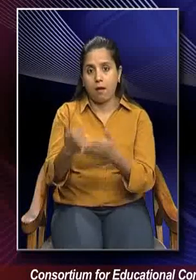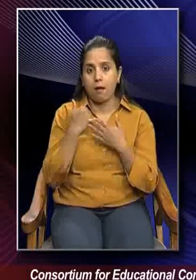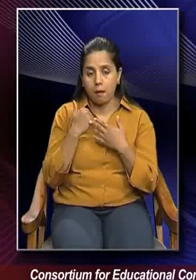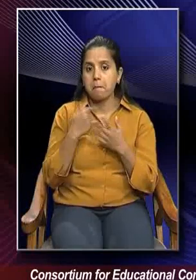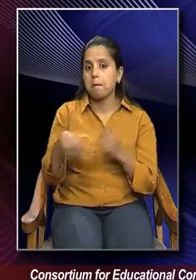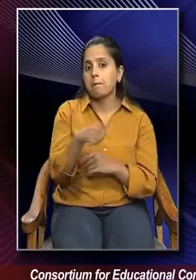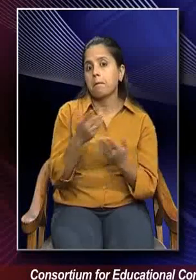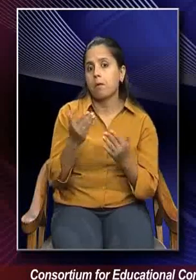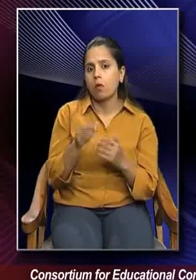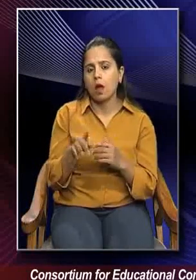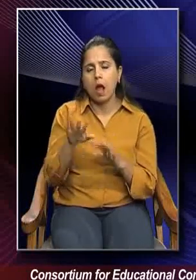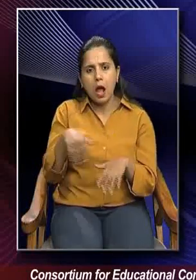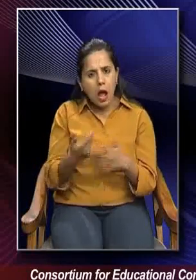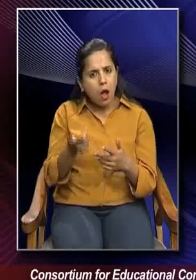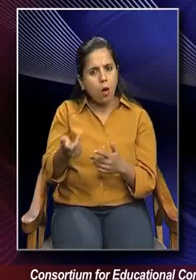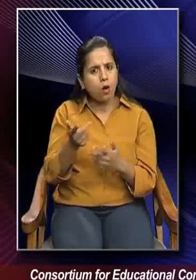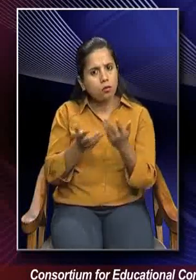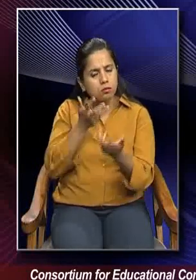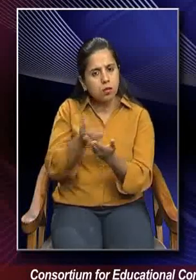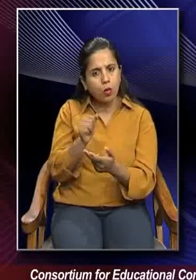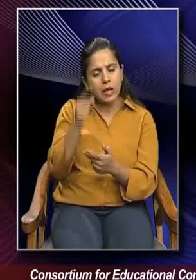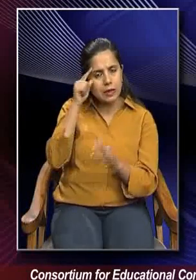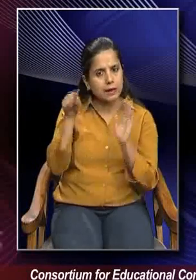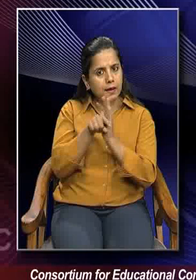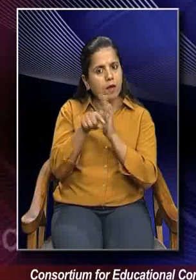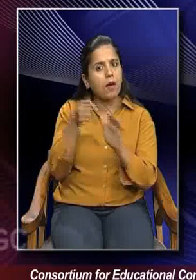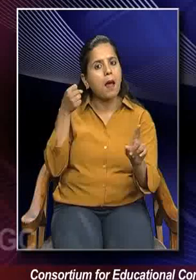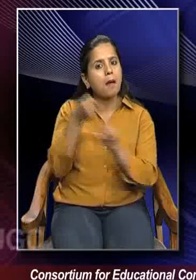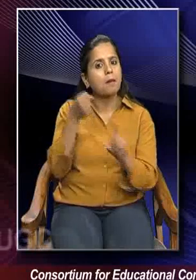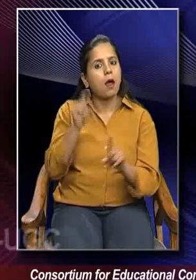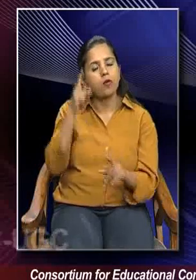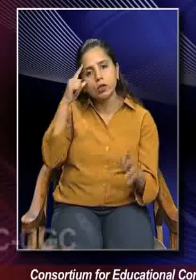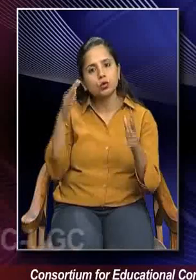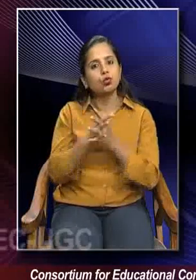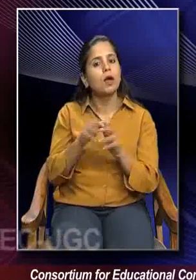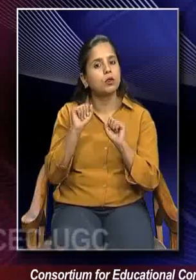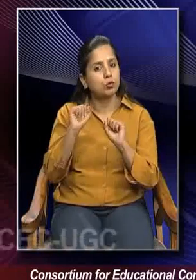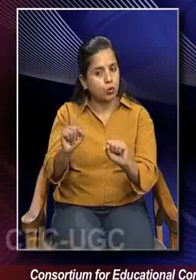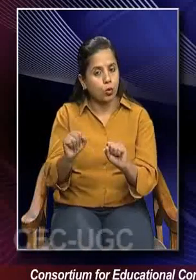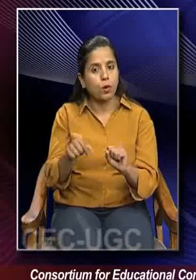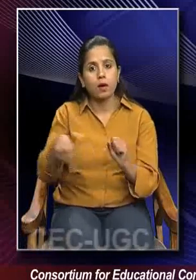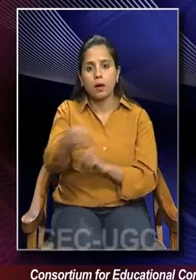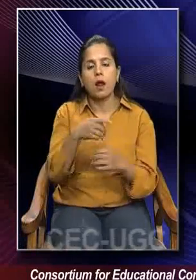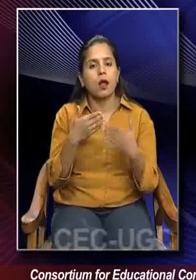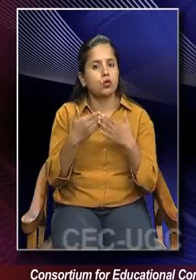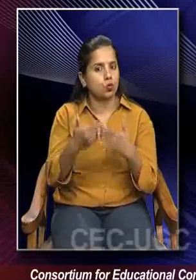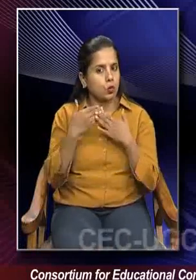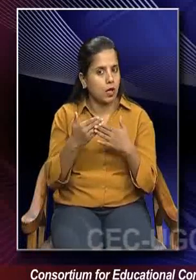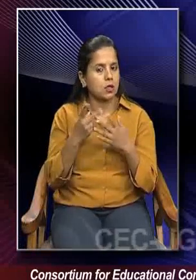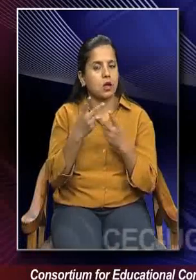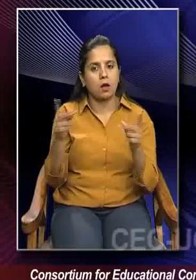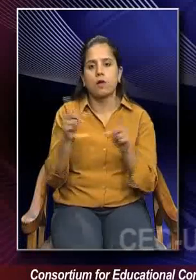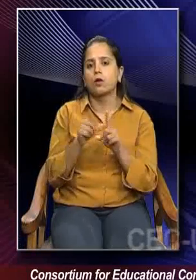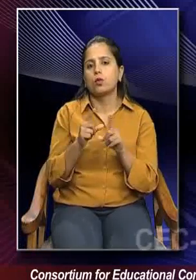in mitigate the negative impact of stress on the academic